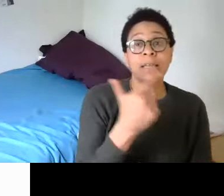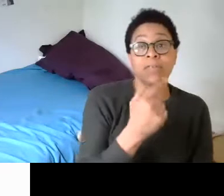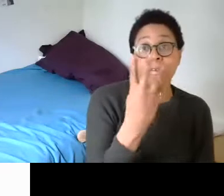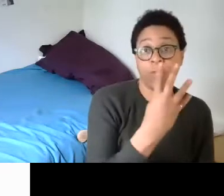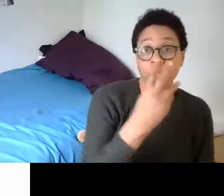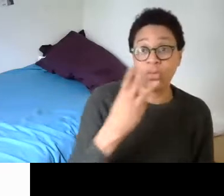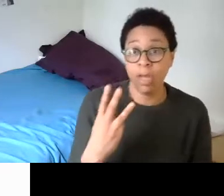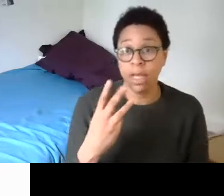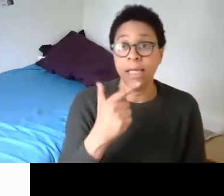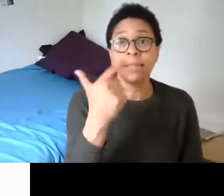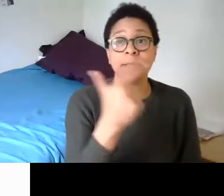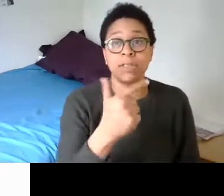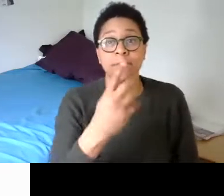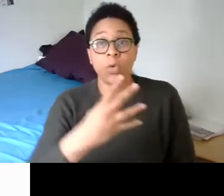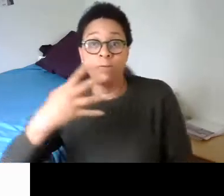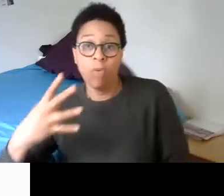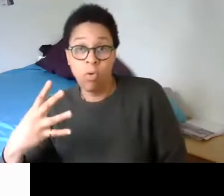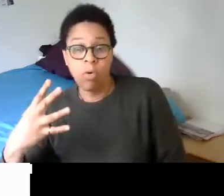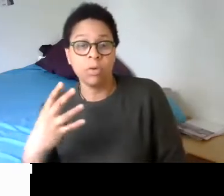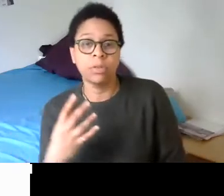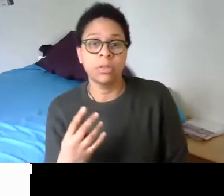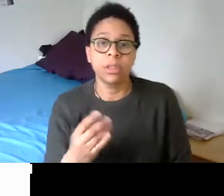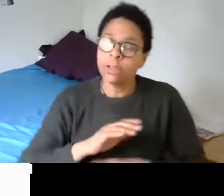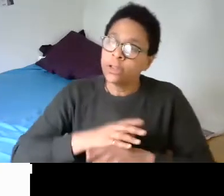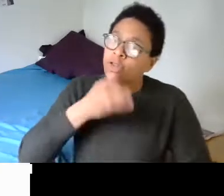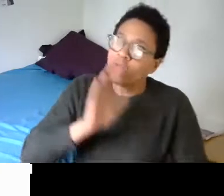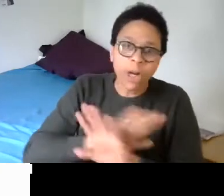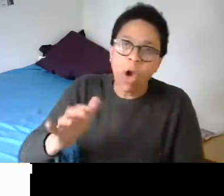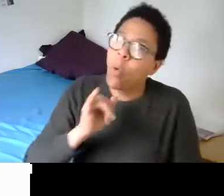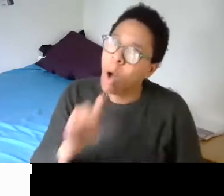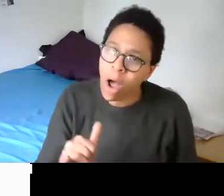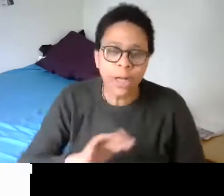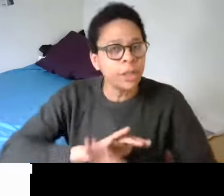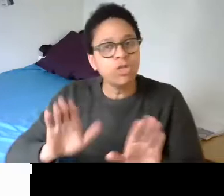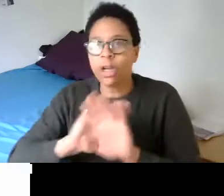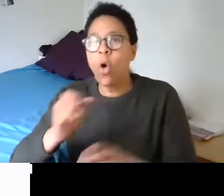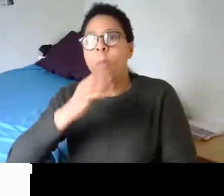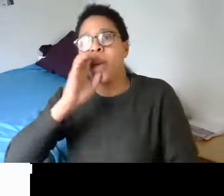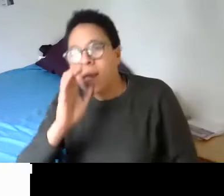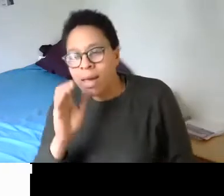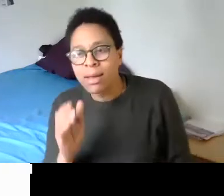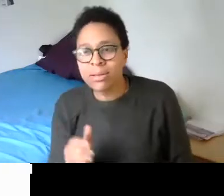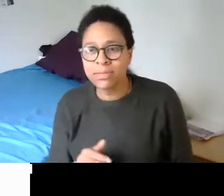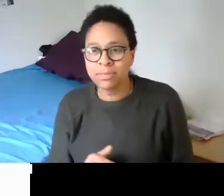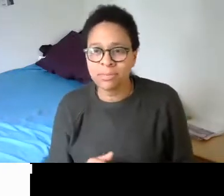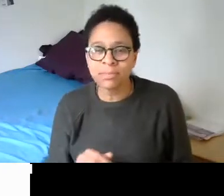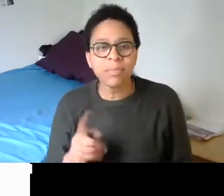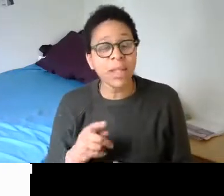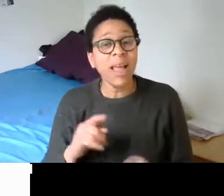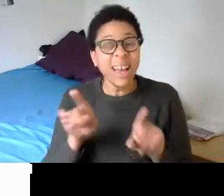malt liquor, nor spirituous liquors. And there are similar instructions on February the 13th, April the 12th, and June the